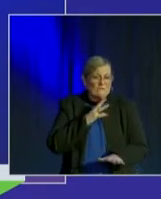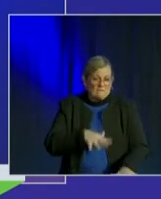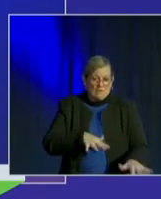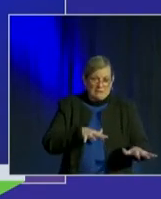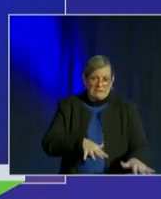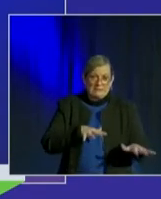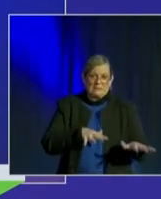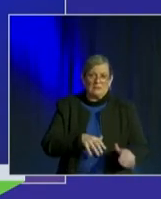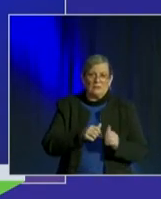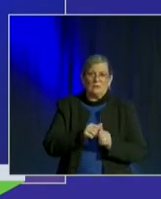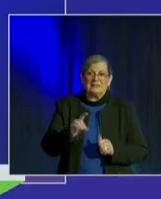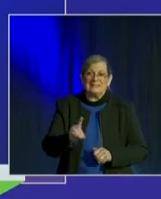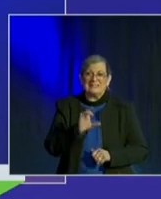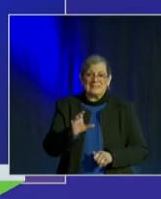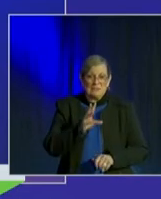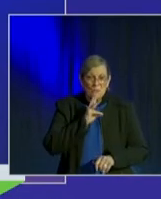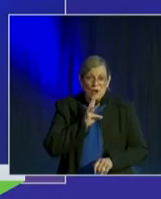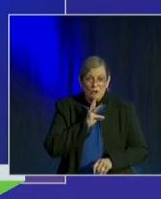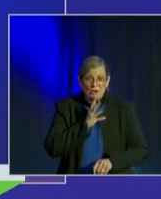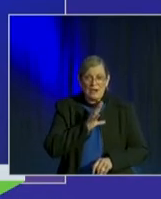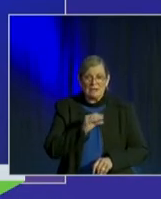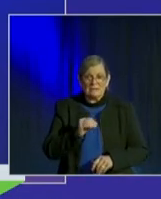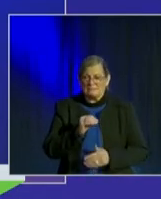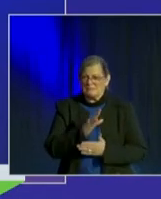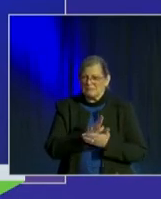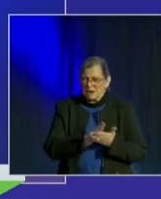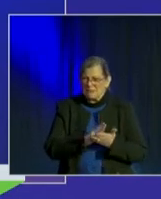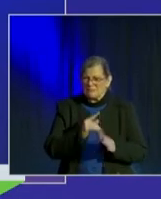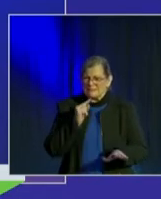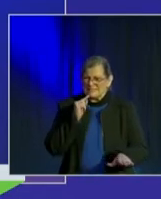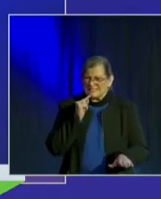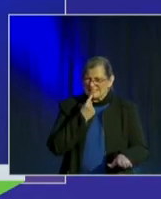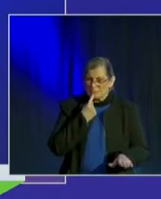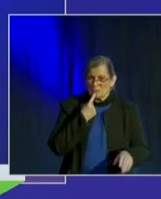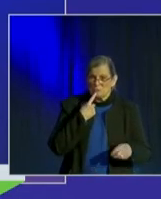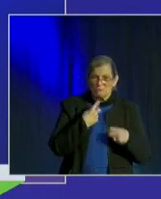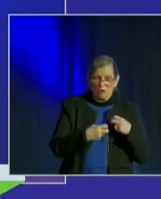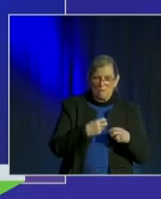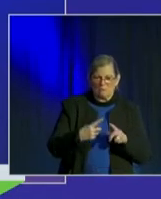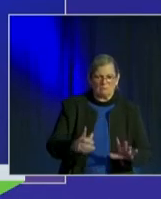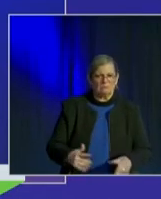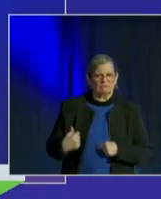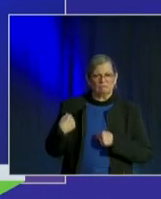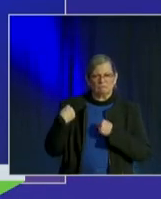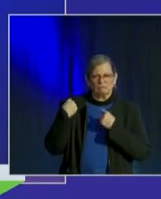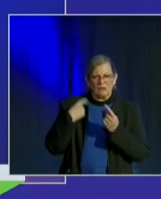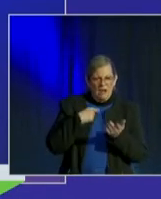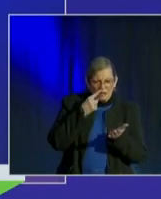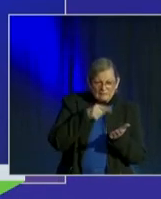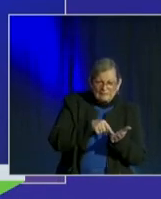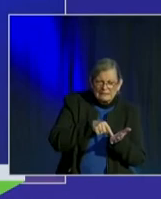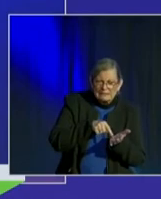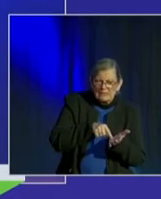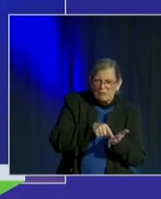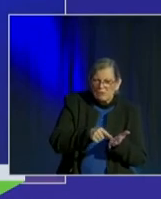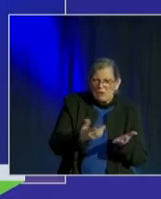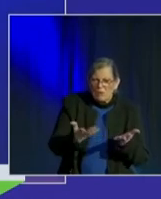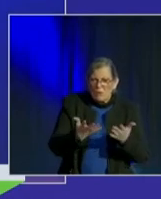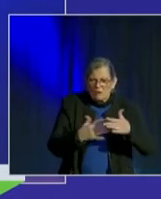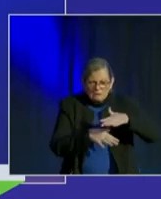DC Water to talk about some historic problems and all of the things that DC Water can